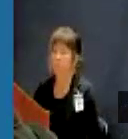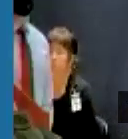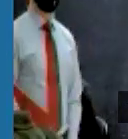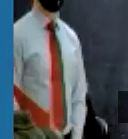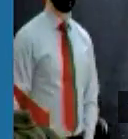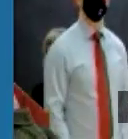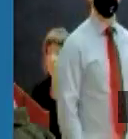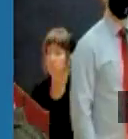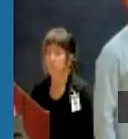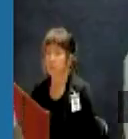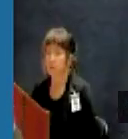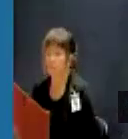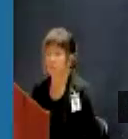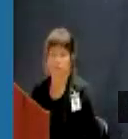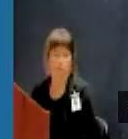Hello, can you hear me?